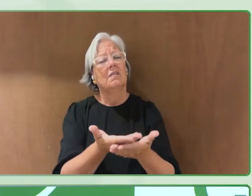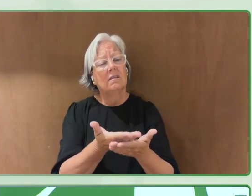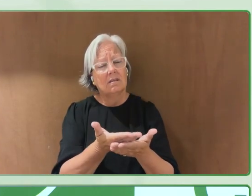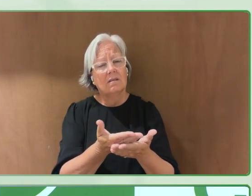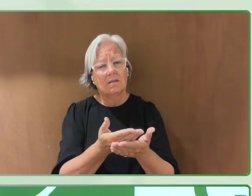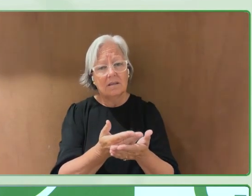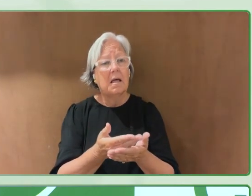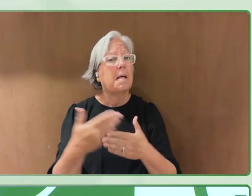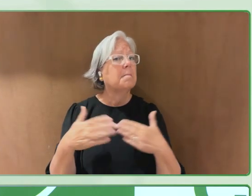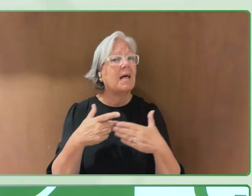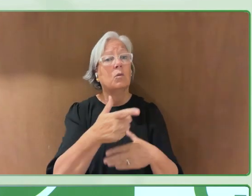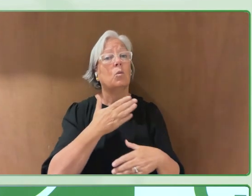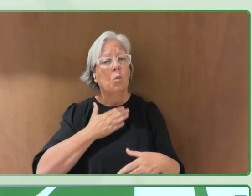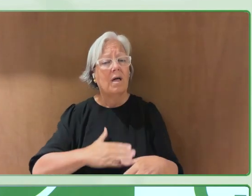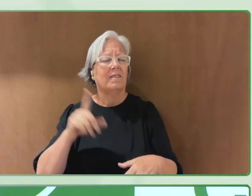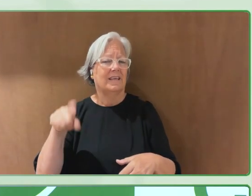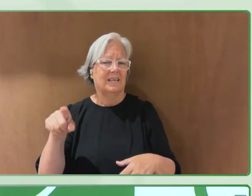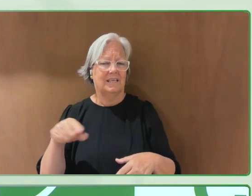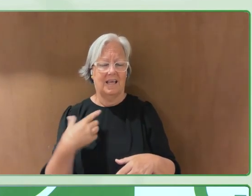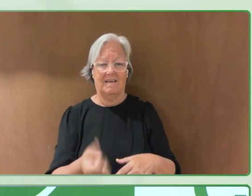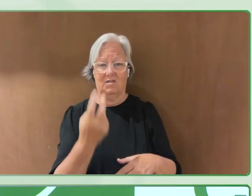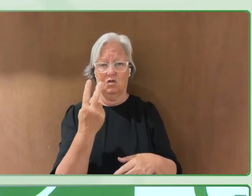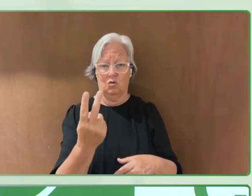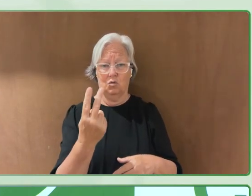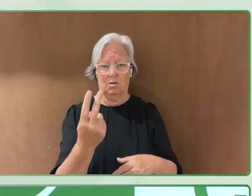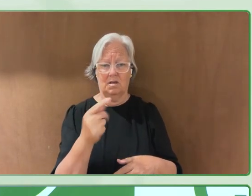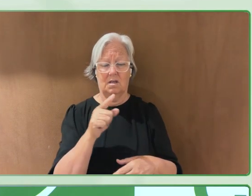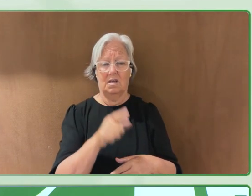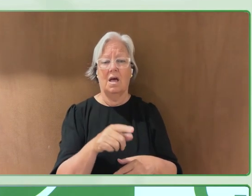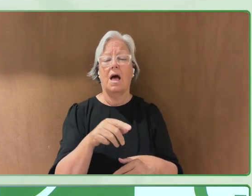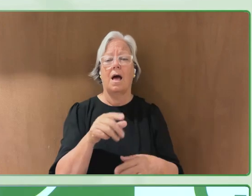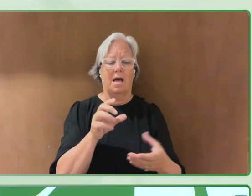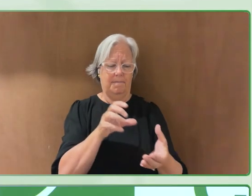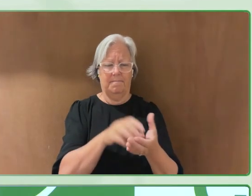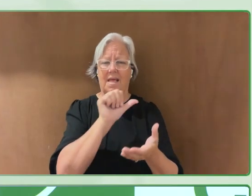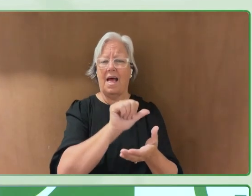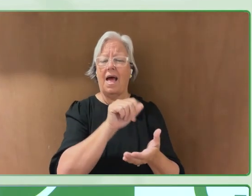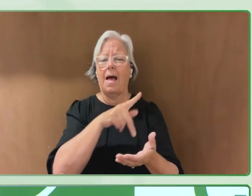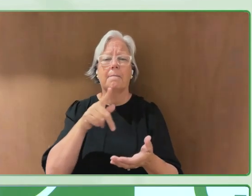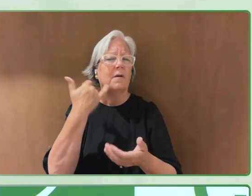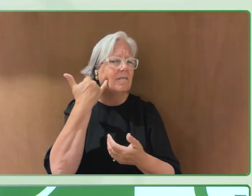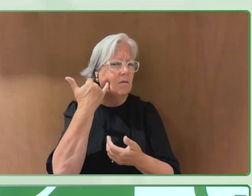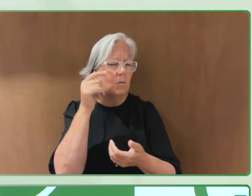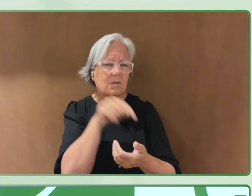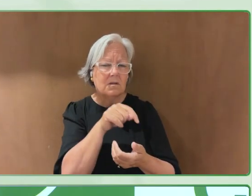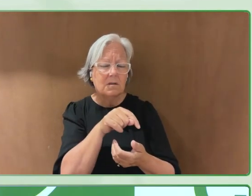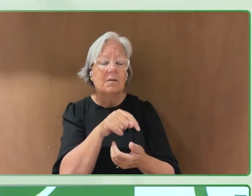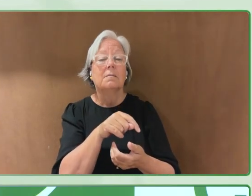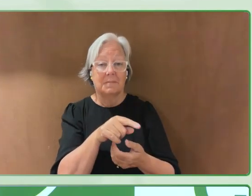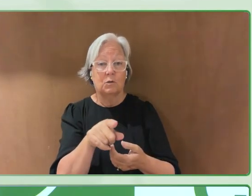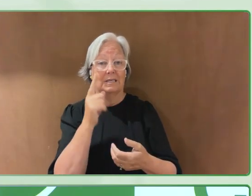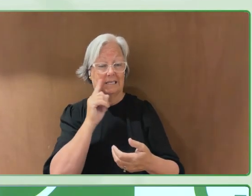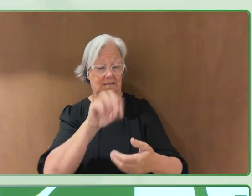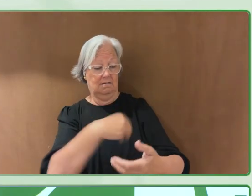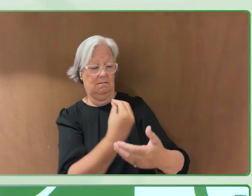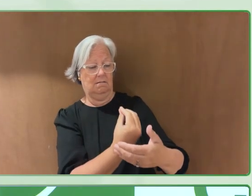whenever required. We have two major products. One is a mobile app, which connects deaf users with human sign language interpreters in